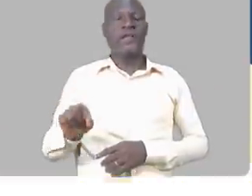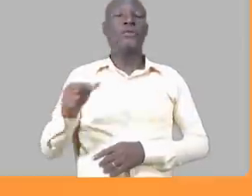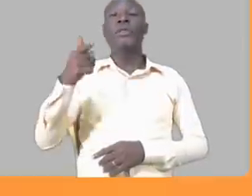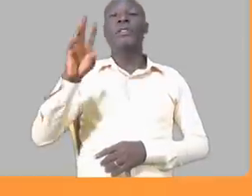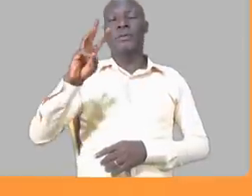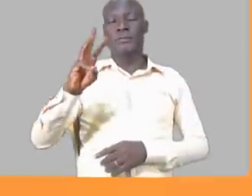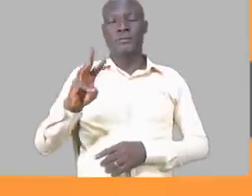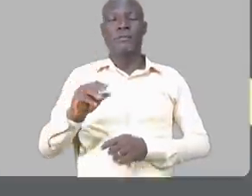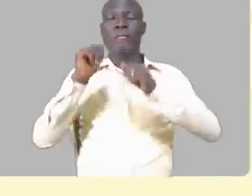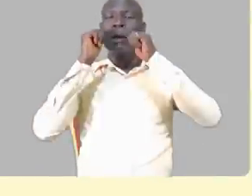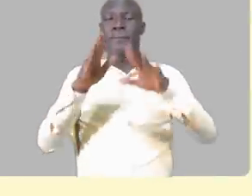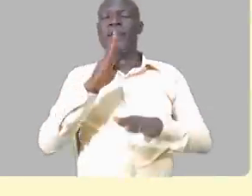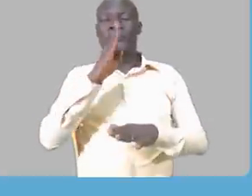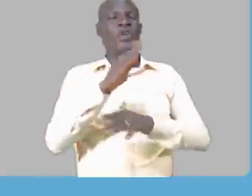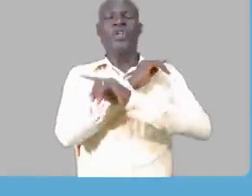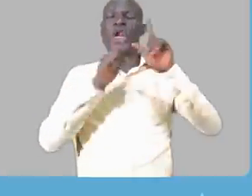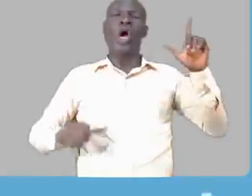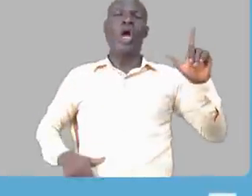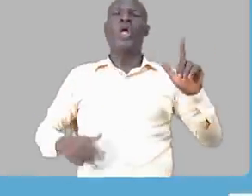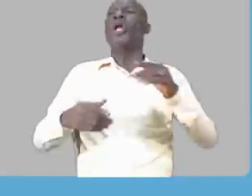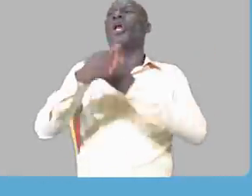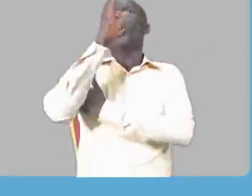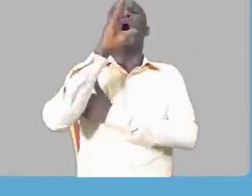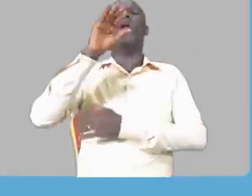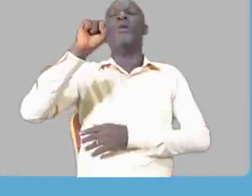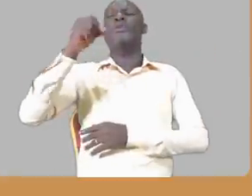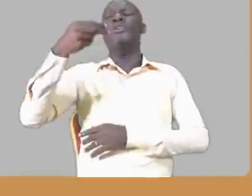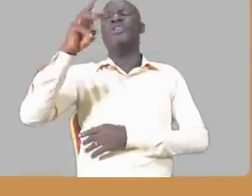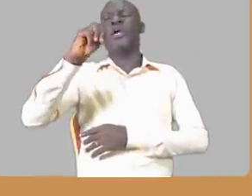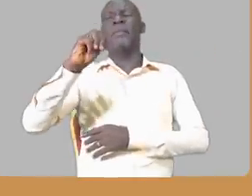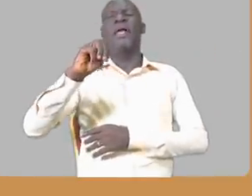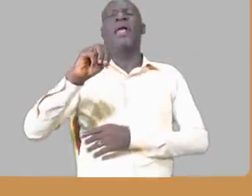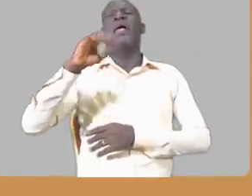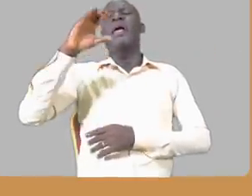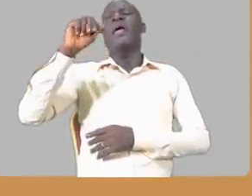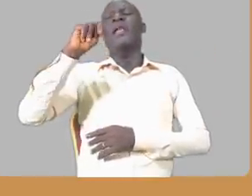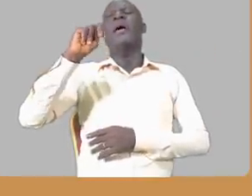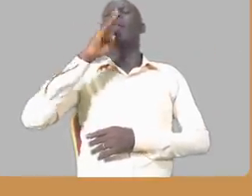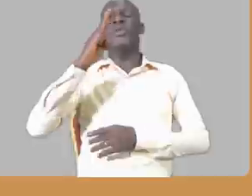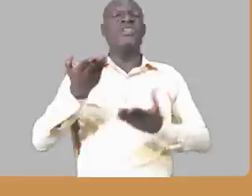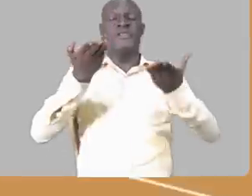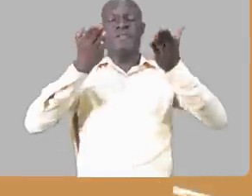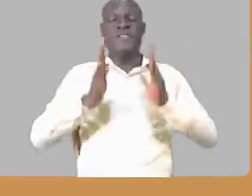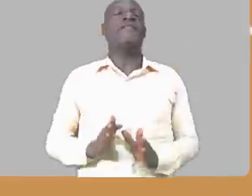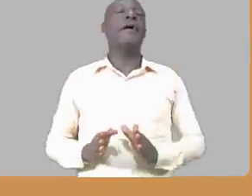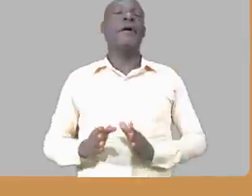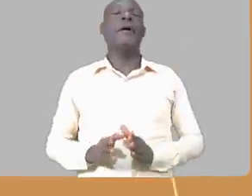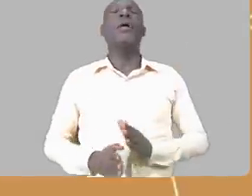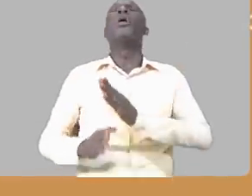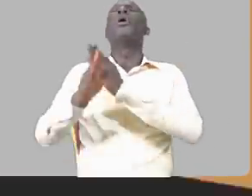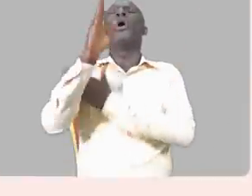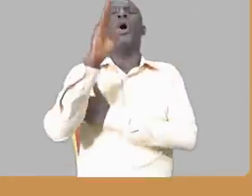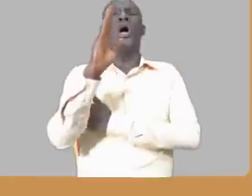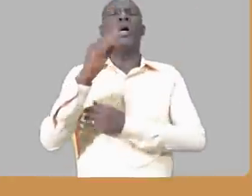said blessed be the Lord the God of Shem and may Canaan be his servant may